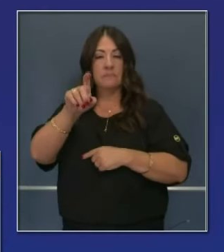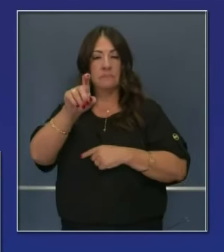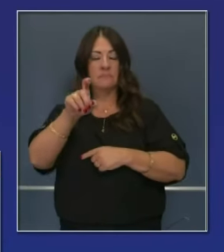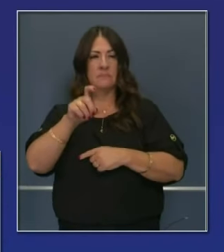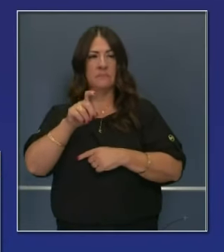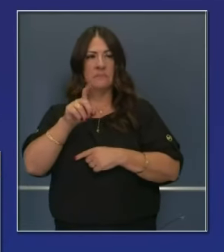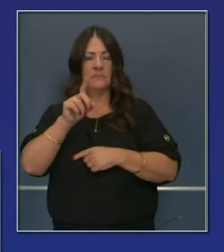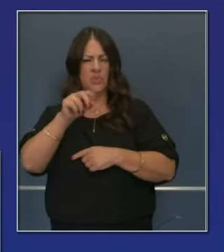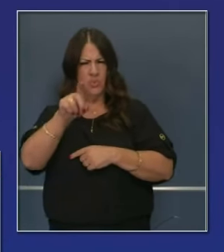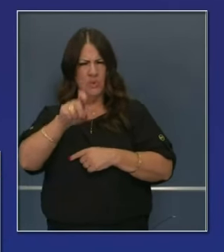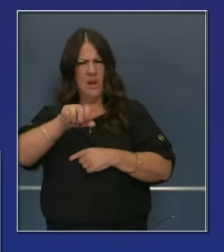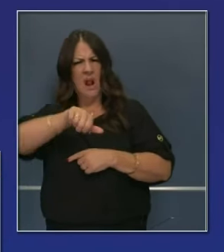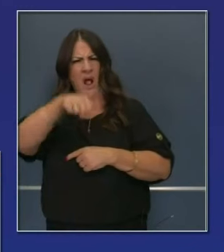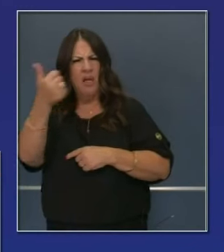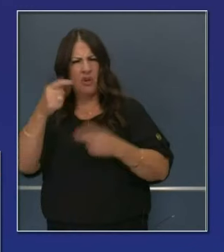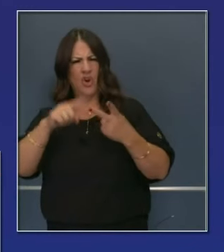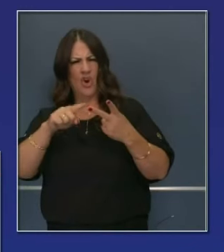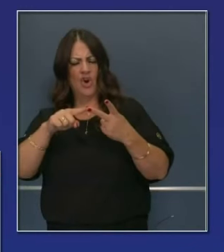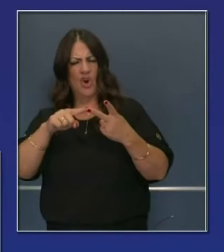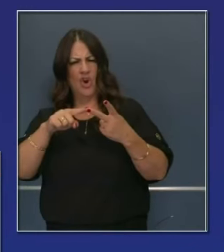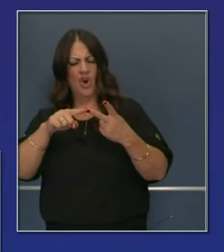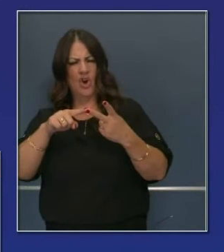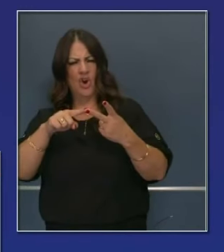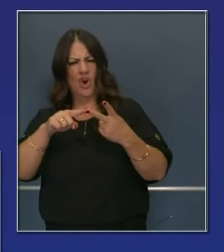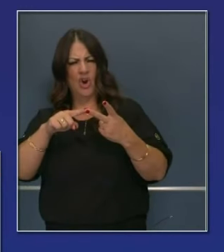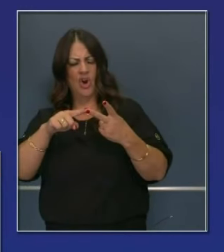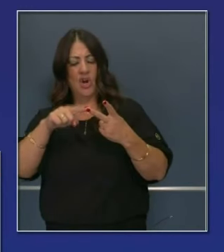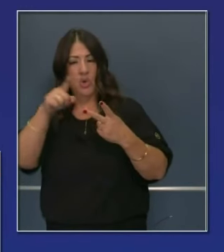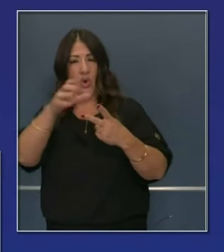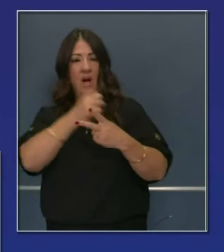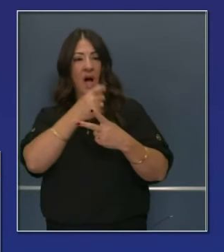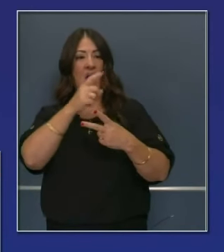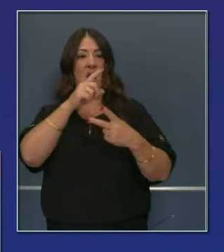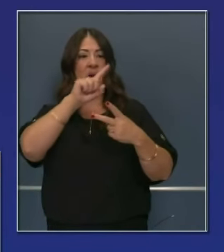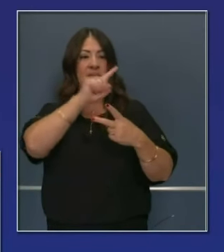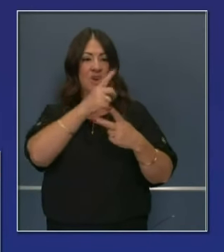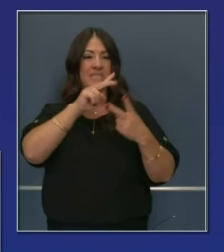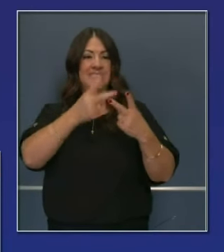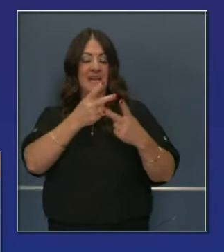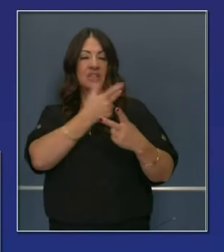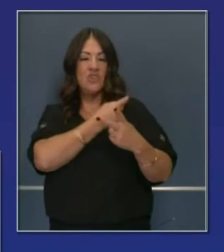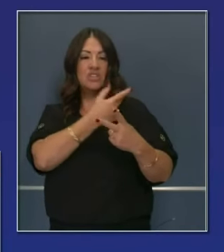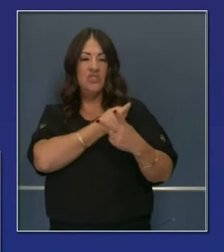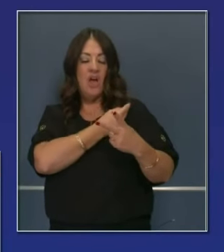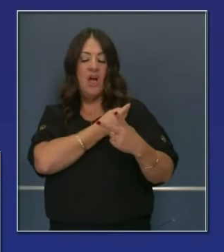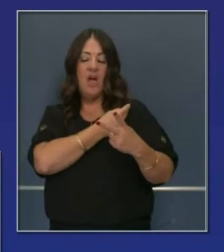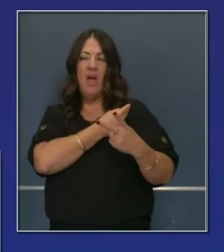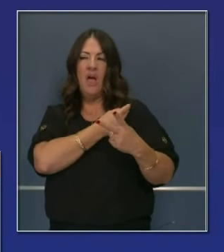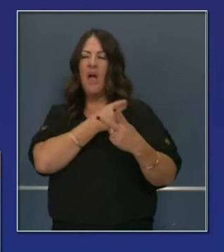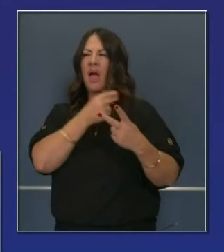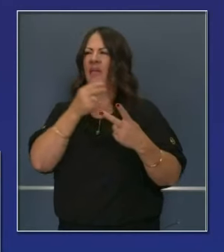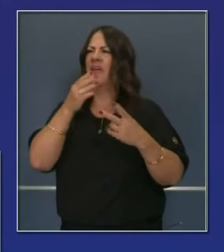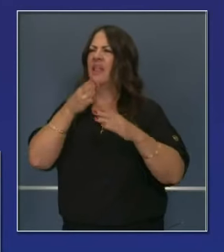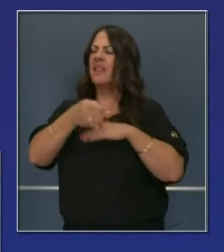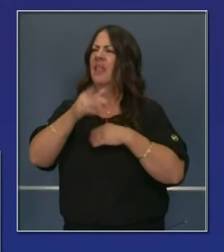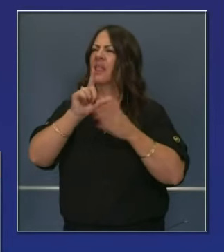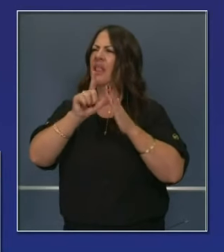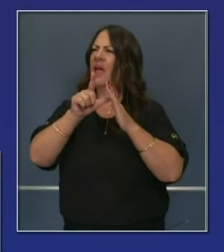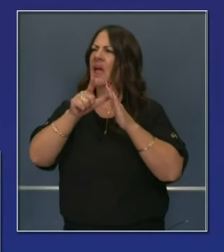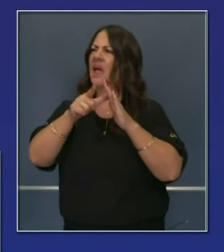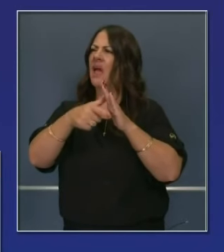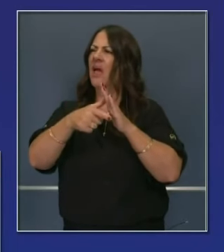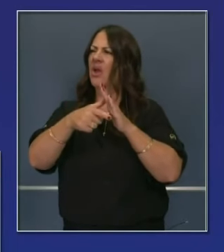another vaccine after receiving 2 doses of this vaccine? And that is a